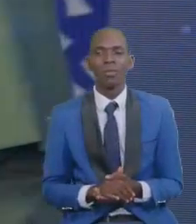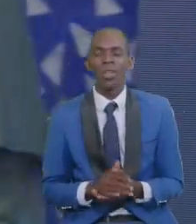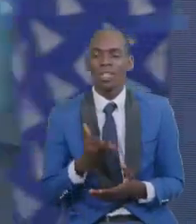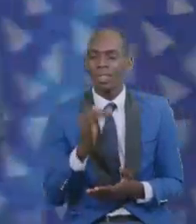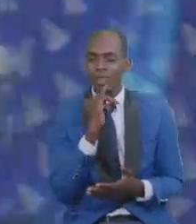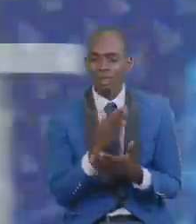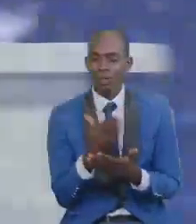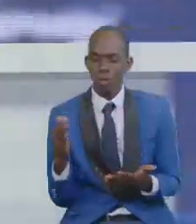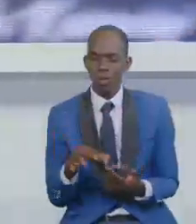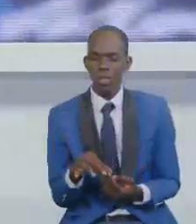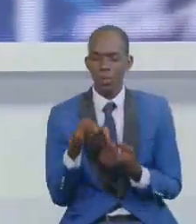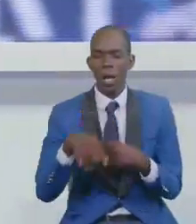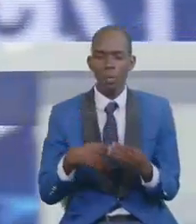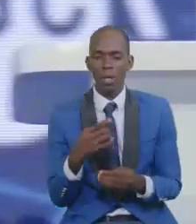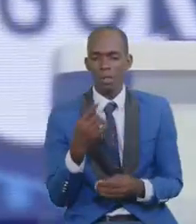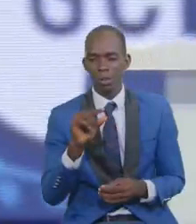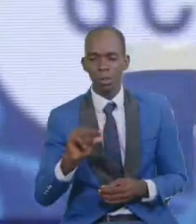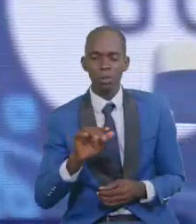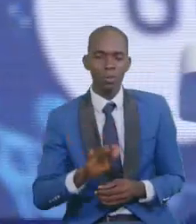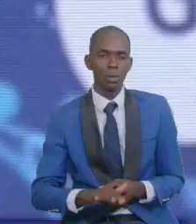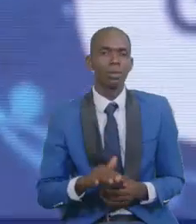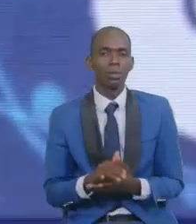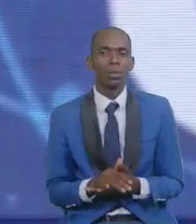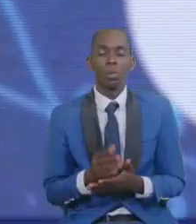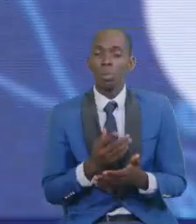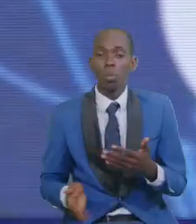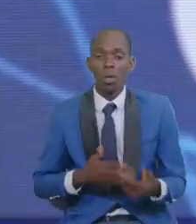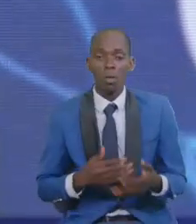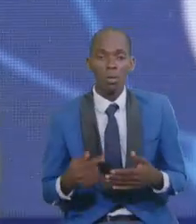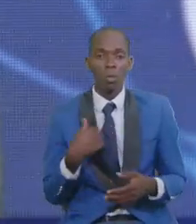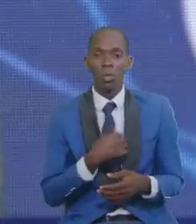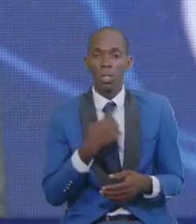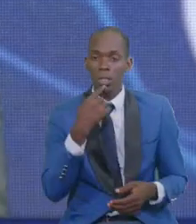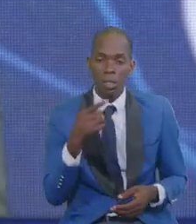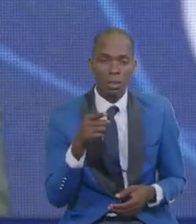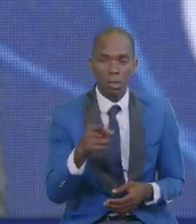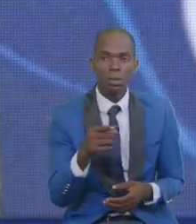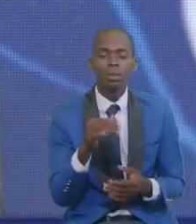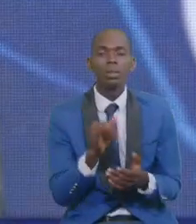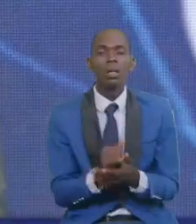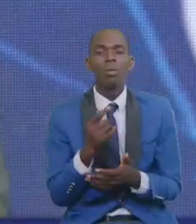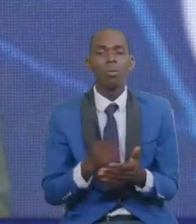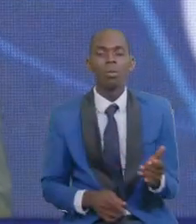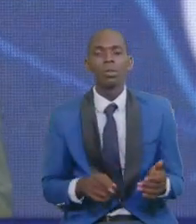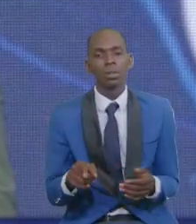children. Whatever we tell them, that's what they believe.